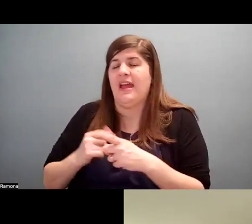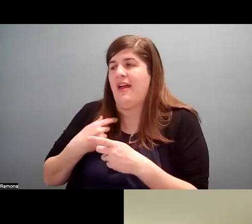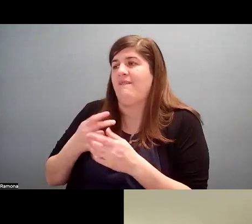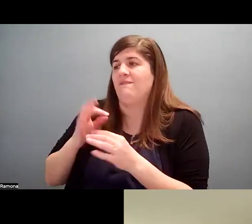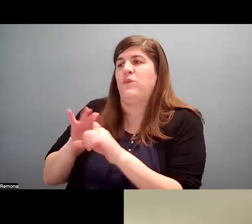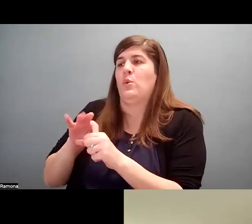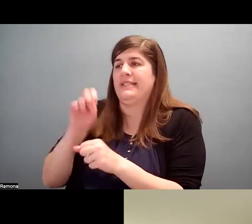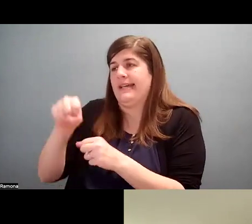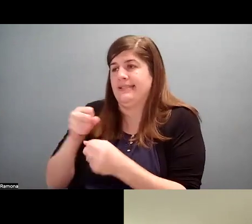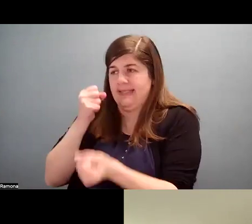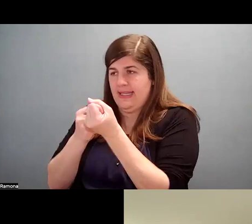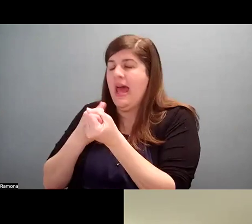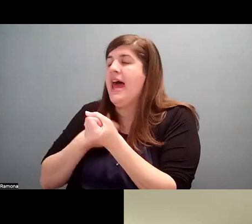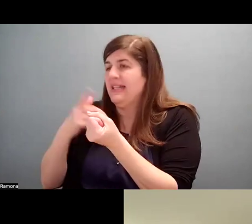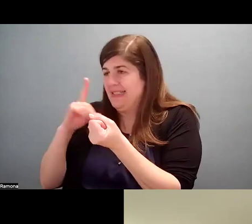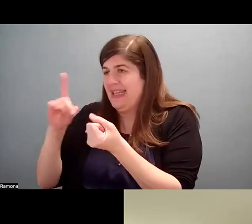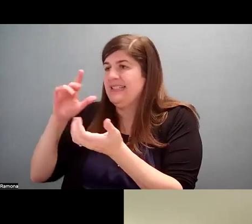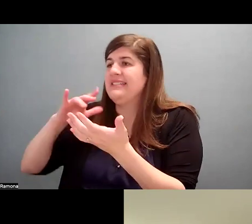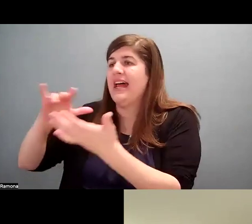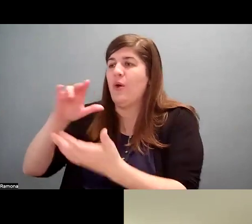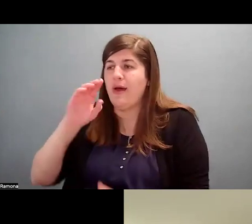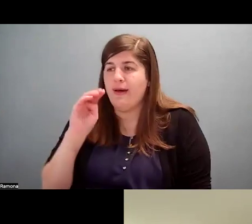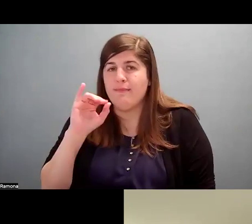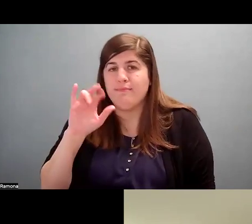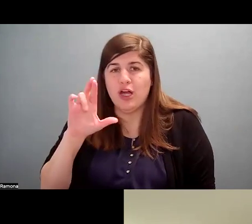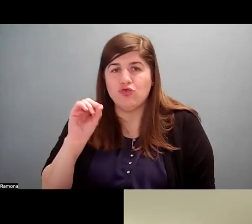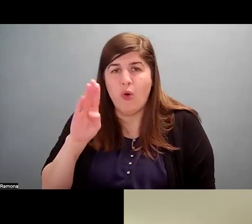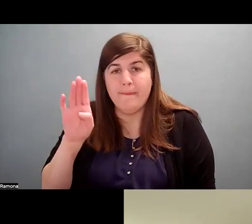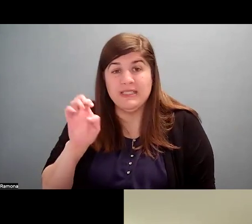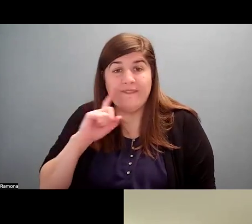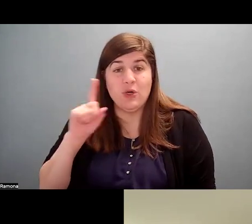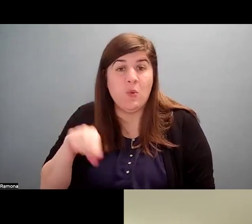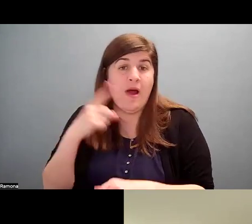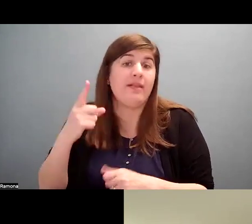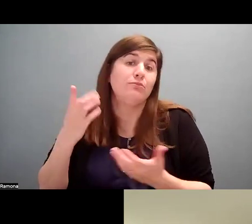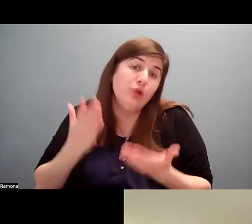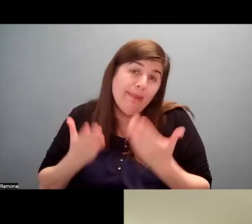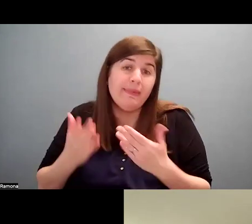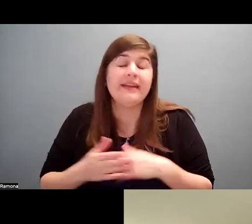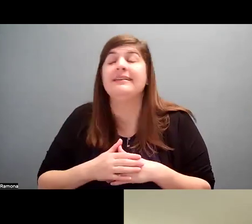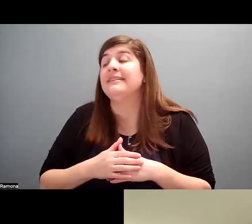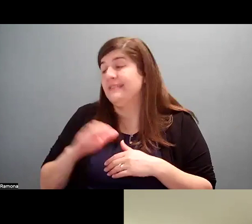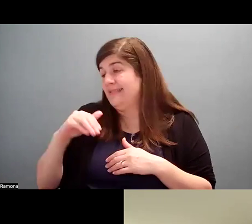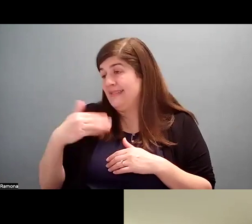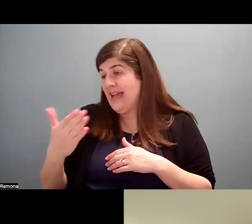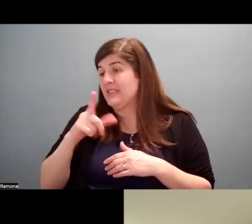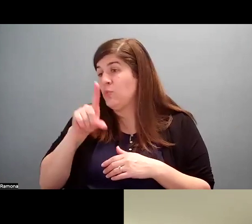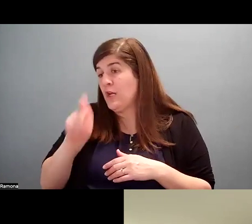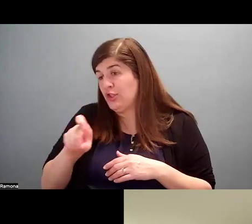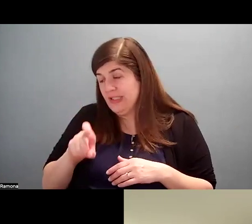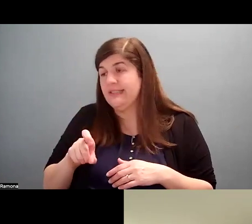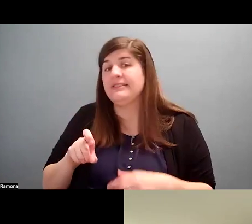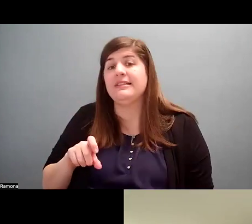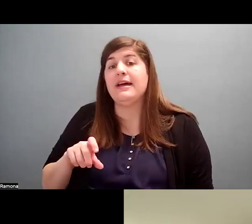too, as a person who studied microbes for a while. Yeah, probably. I don't know. Yeah. Our next question is